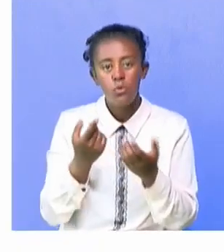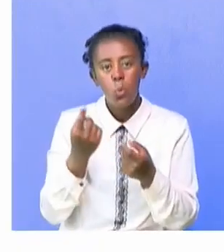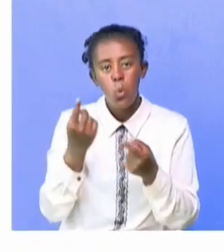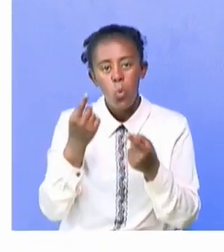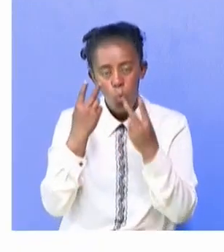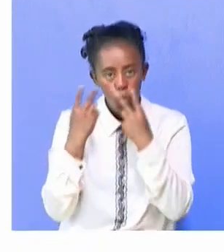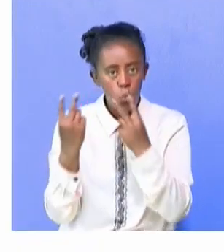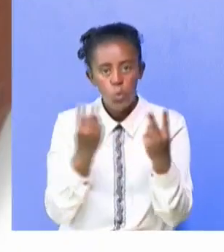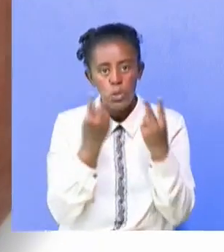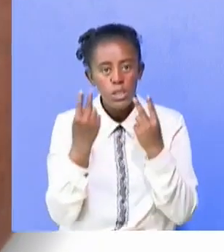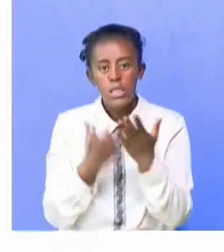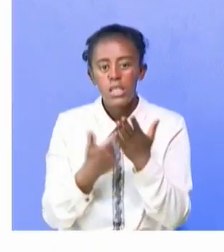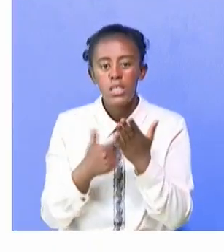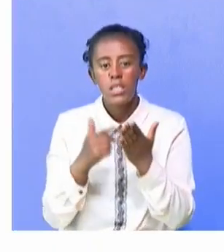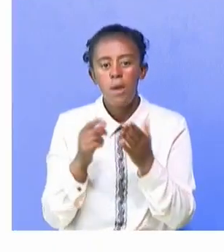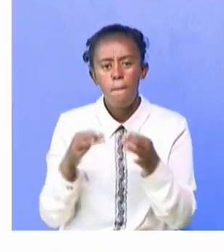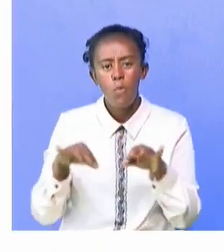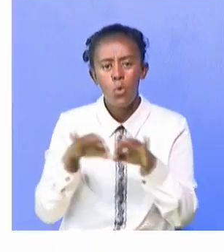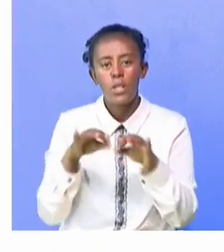these important parts.